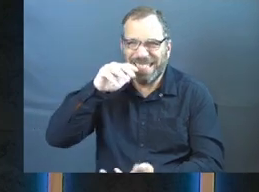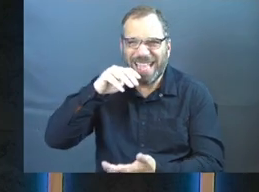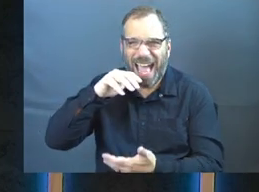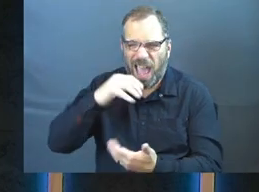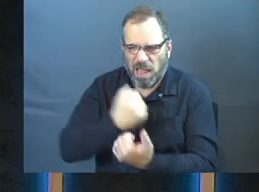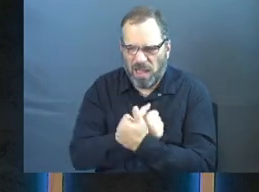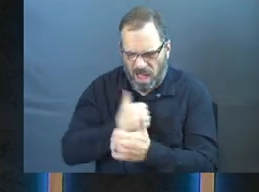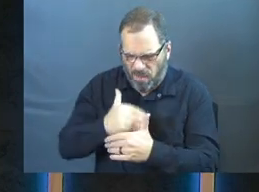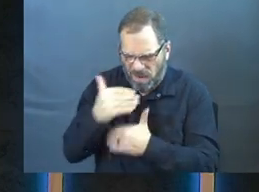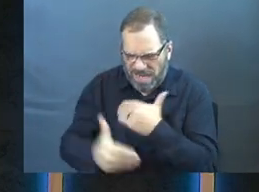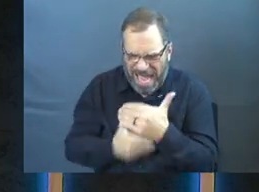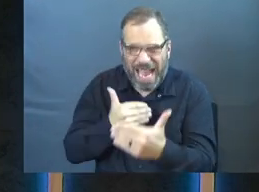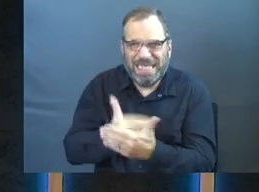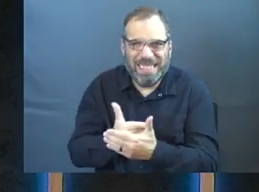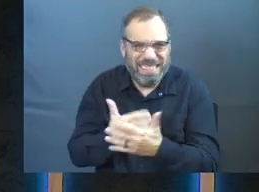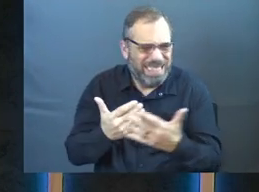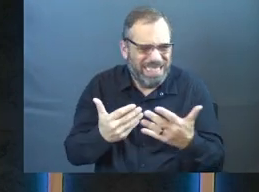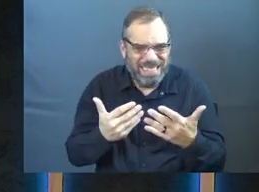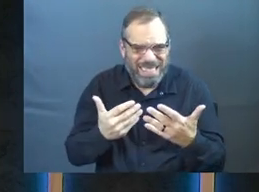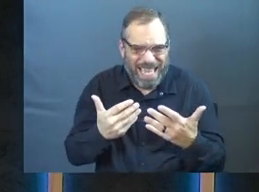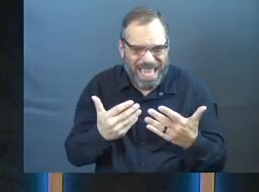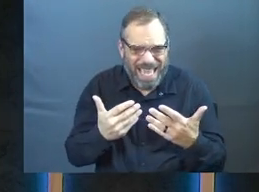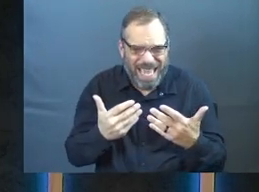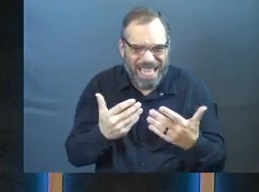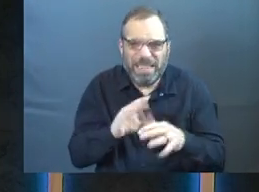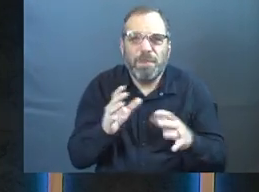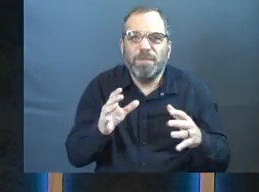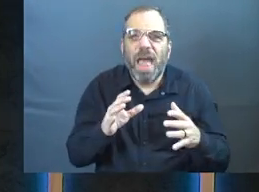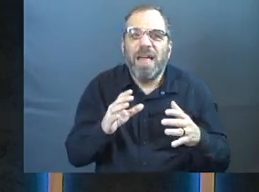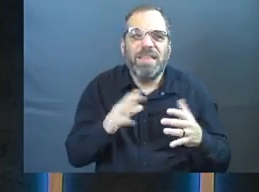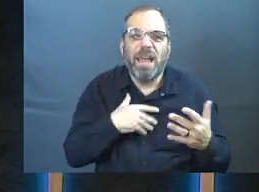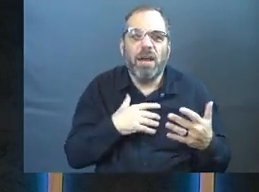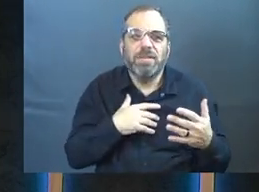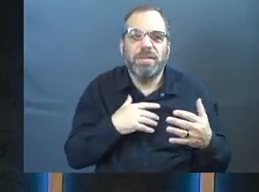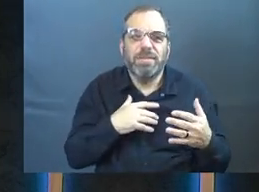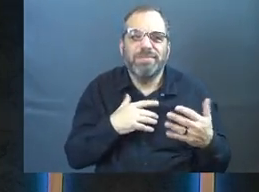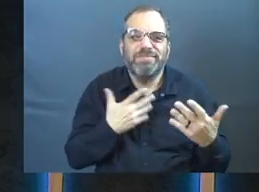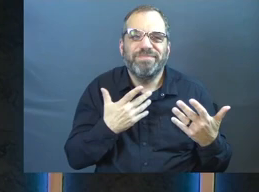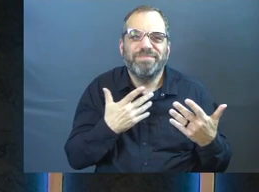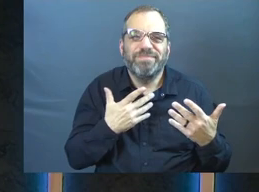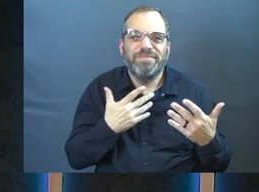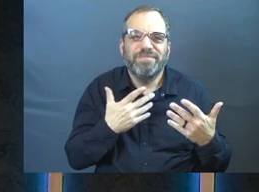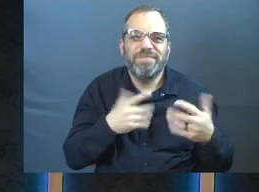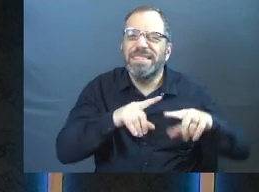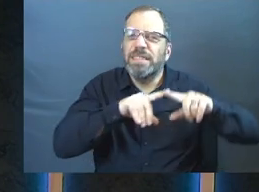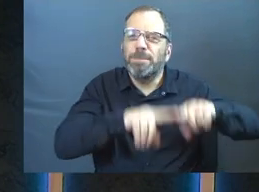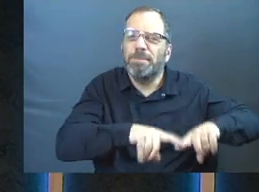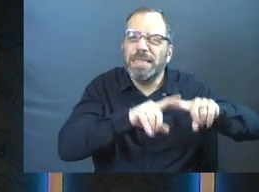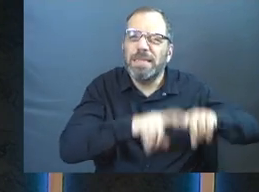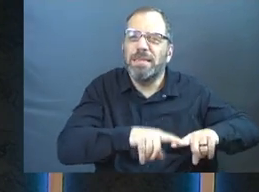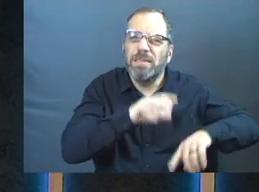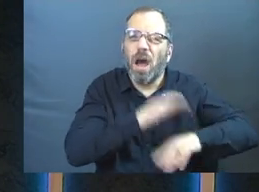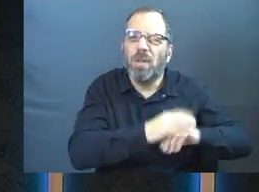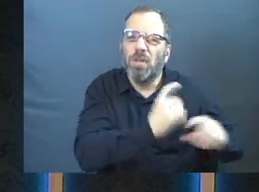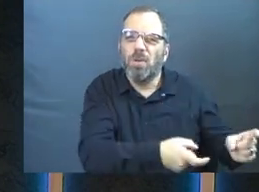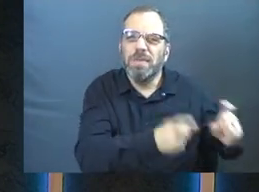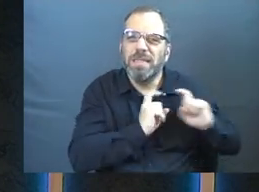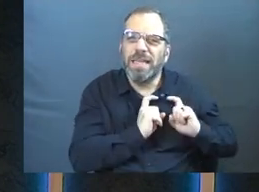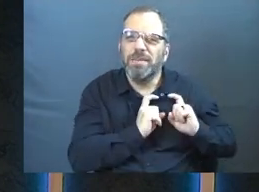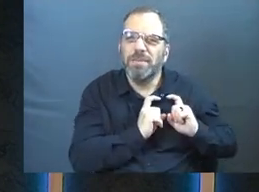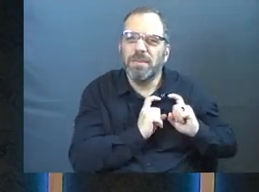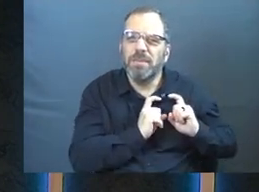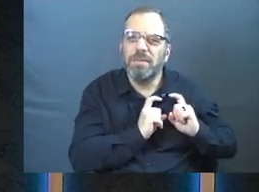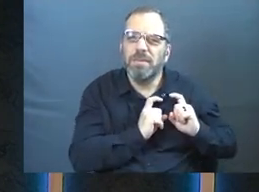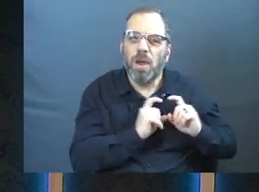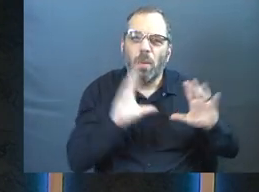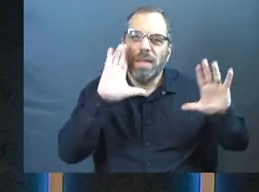and love, an expression that's given and then let go of. There are strings attached with the gift that they give to you. And they give the gift